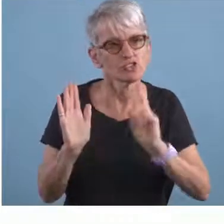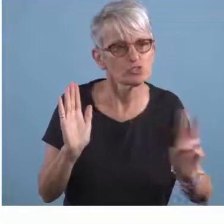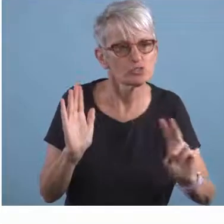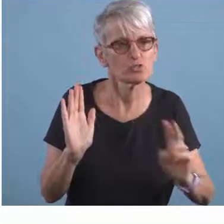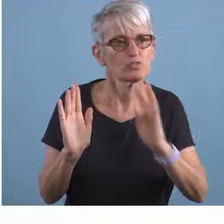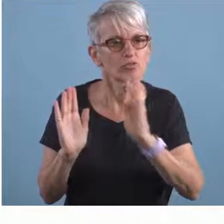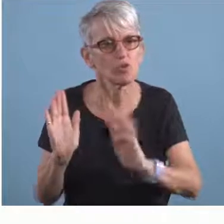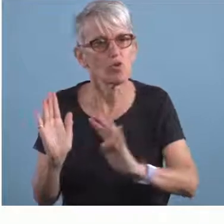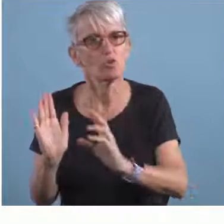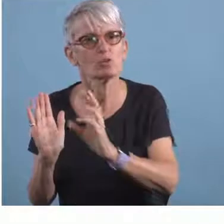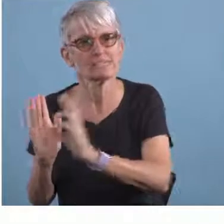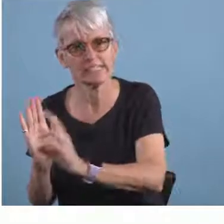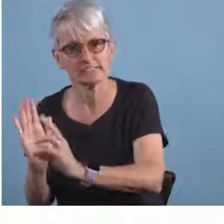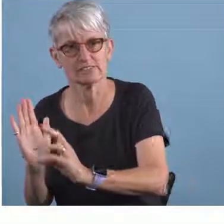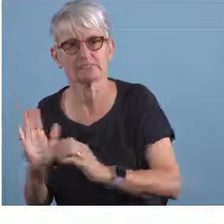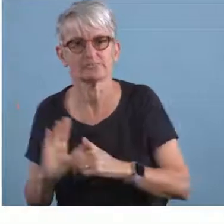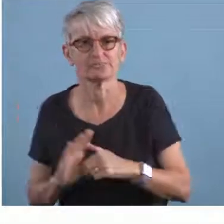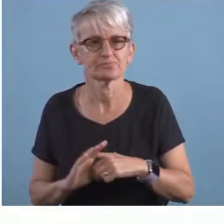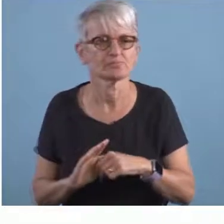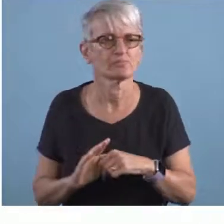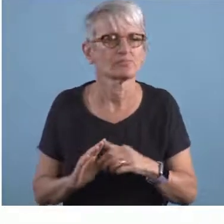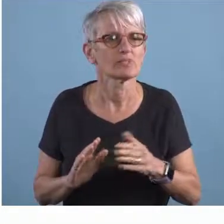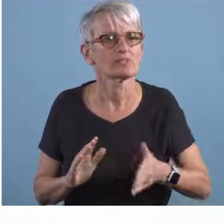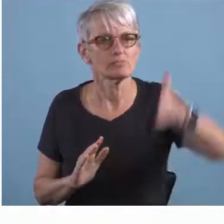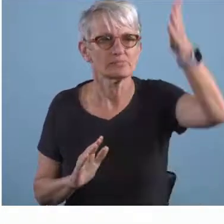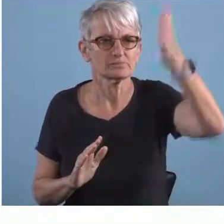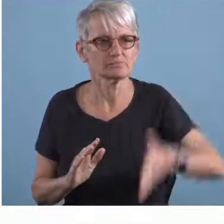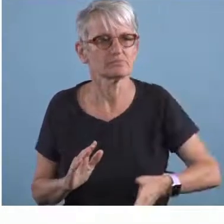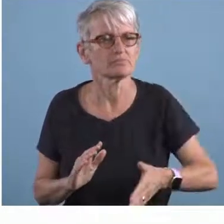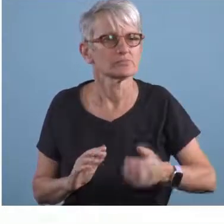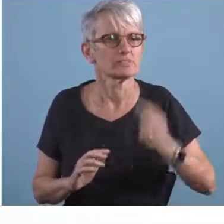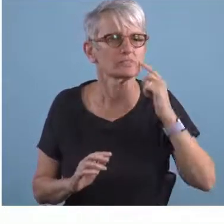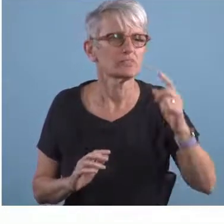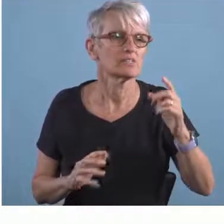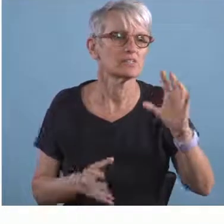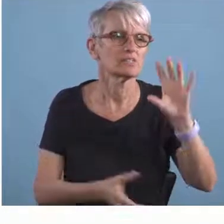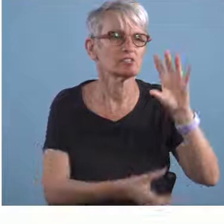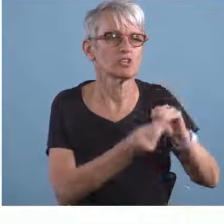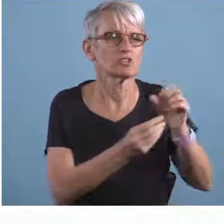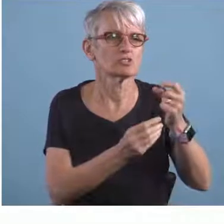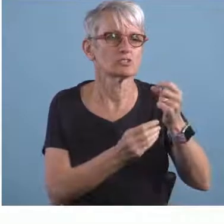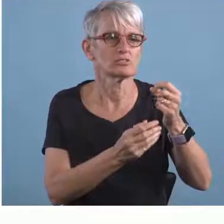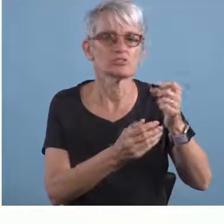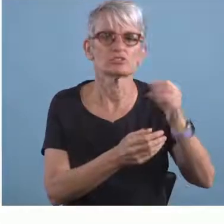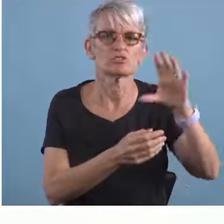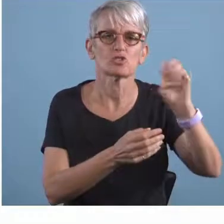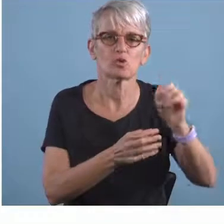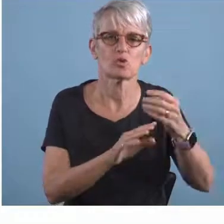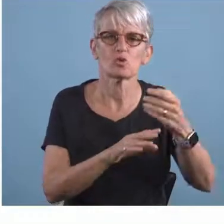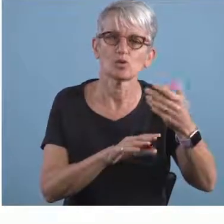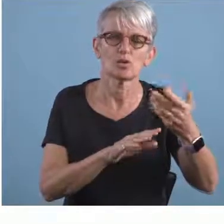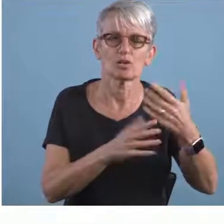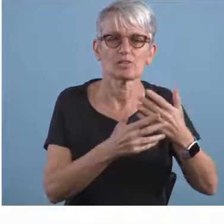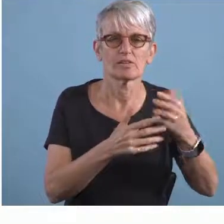four-year-olds, six-year-olds. And on the vertical axis is their total score on the preschool language scale. So